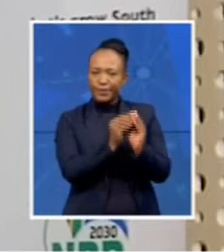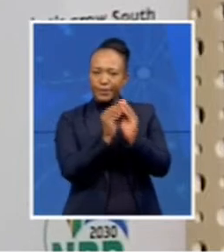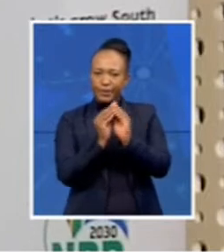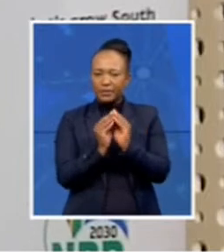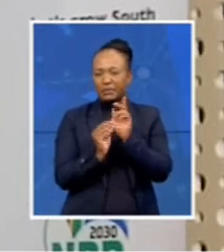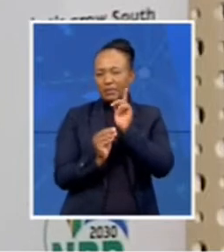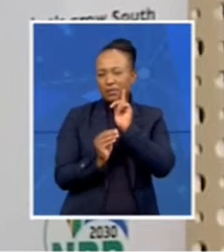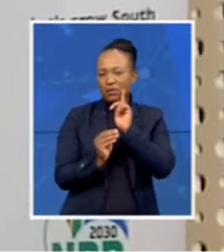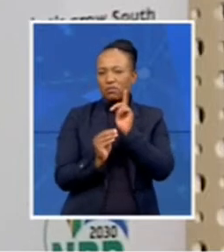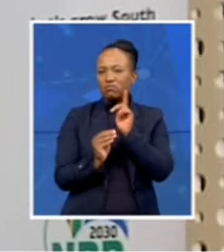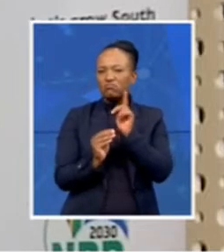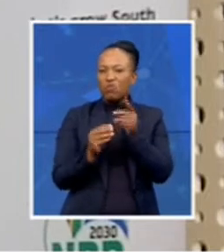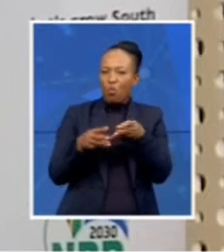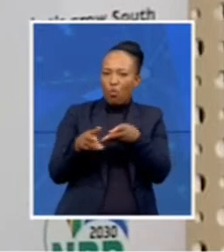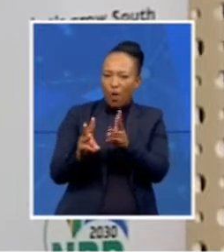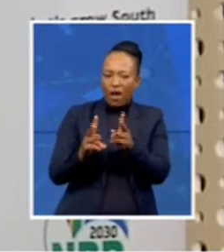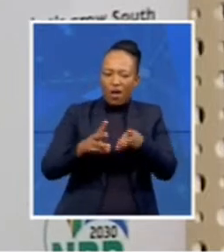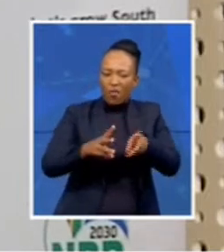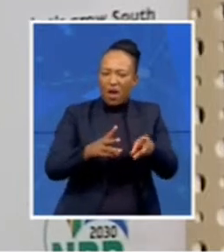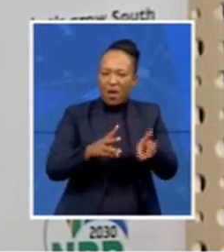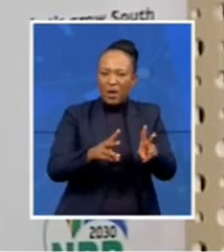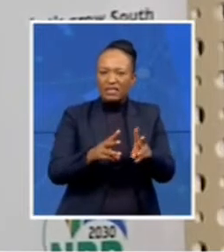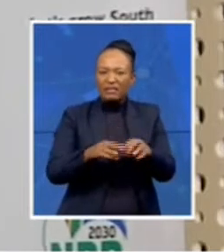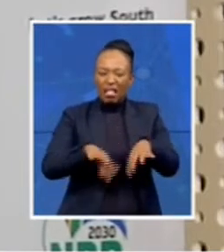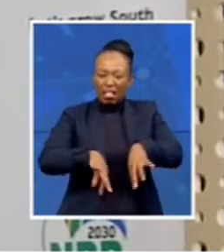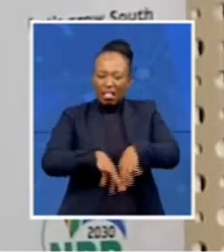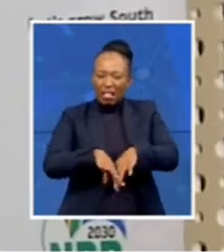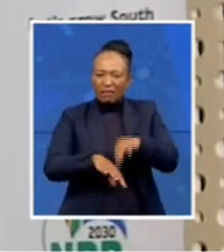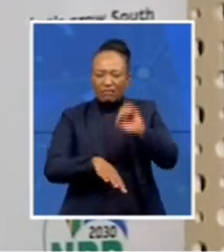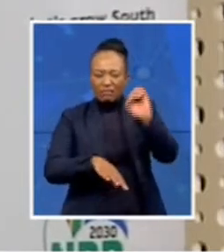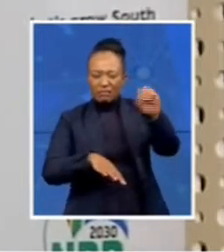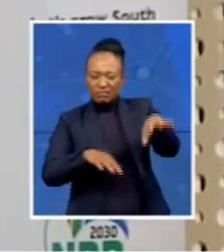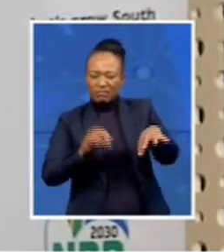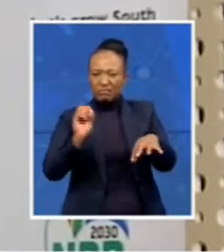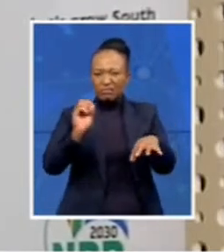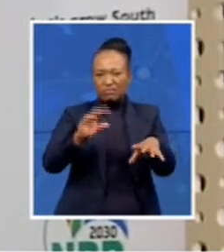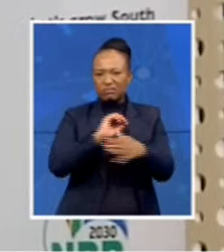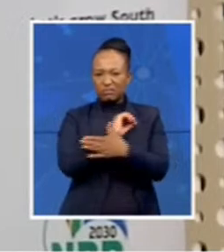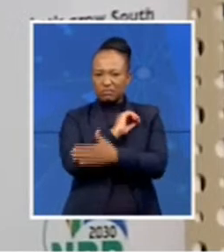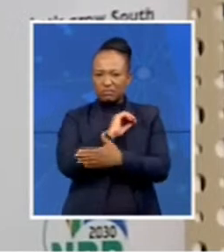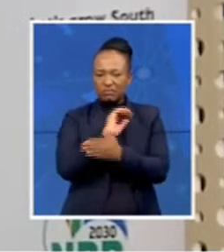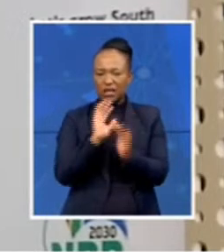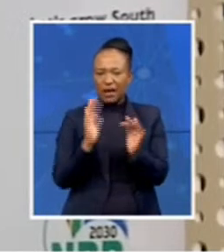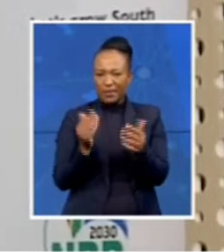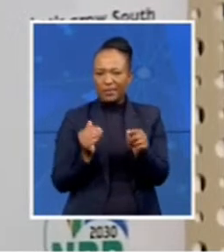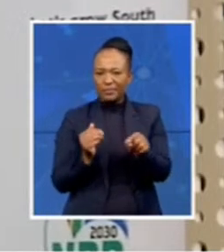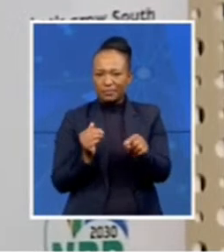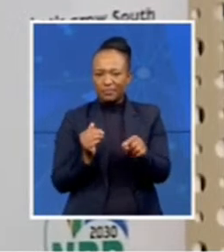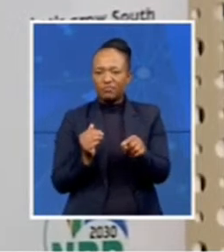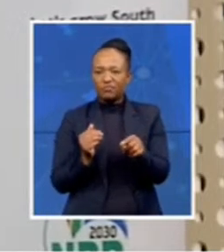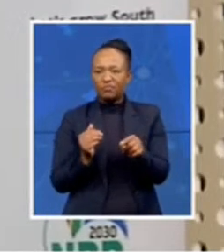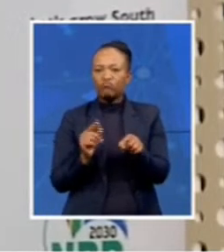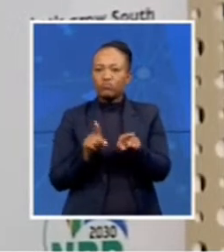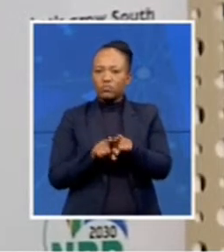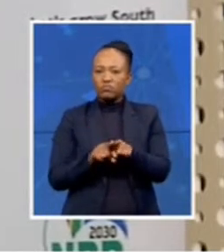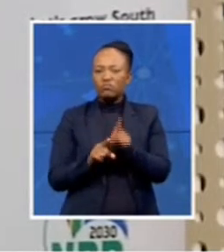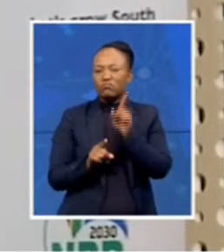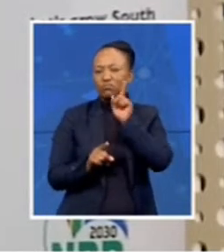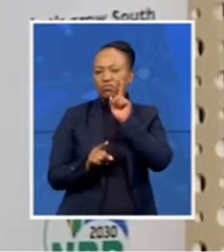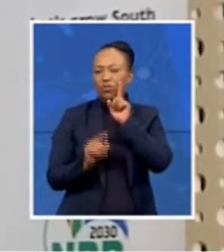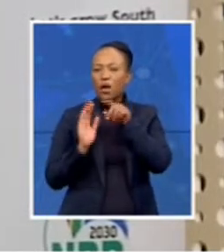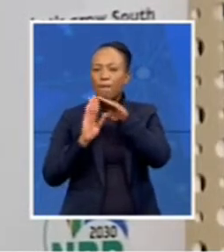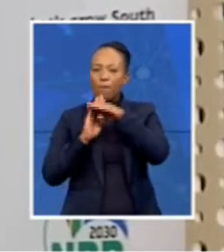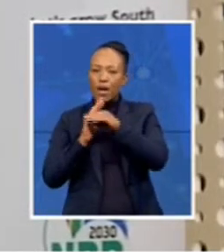pollution in the country, and actually also looking at our practical programs that seek